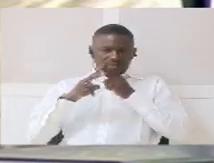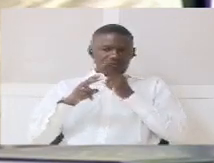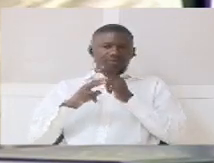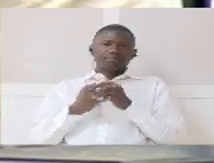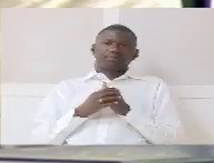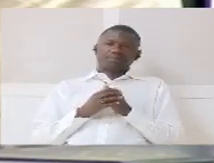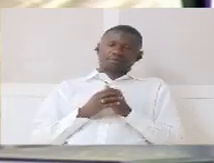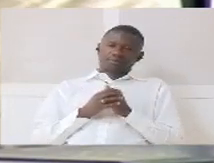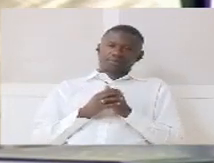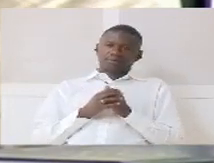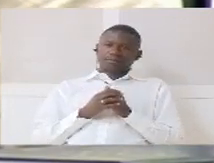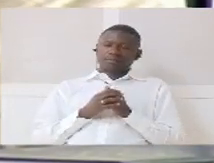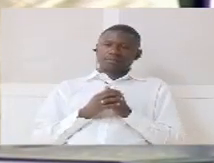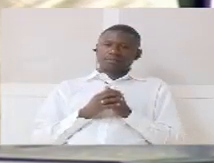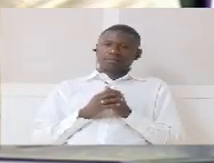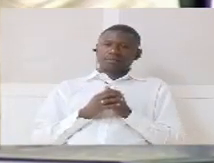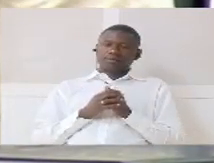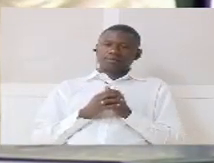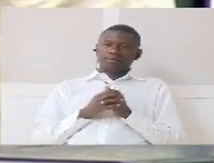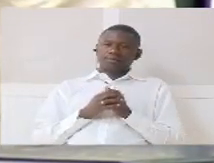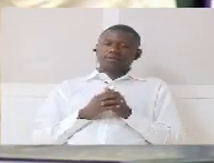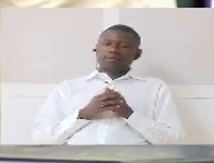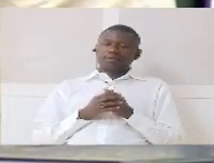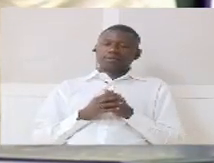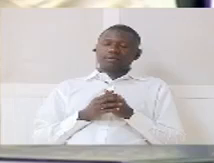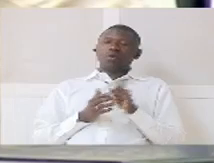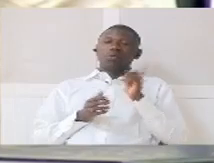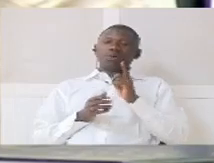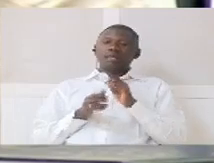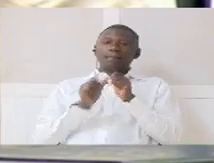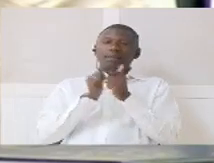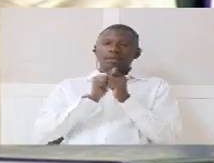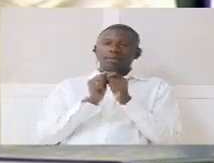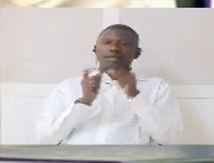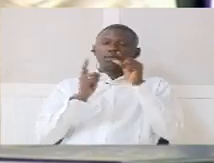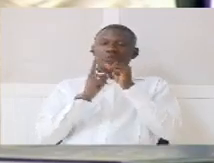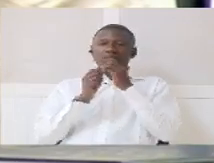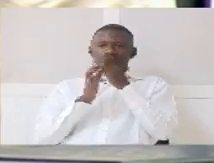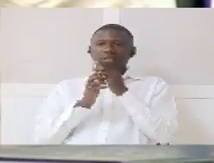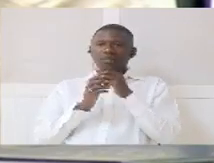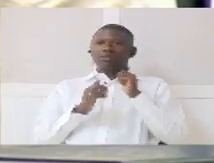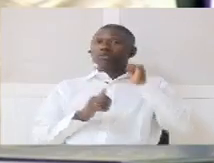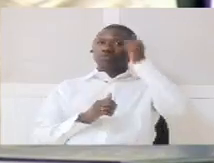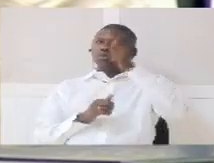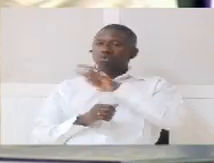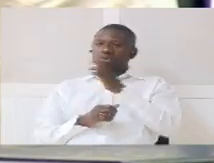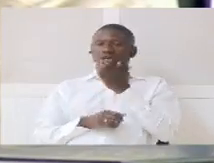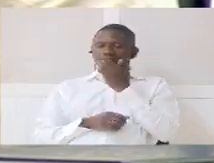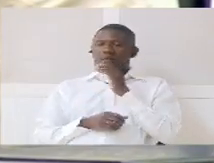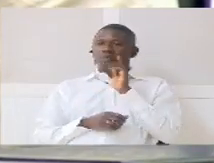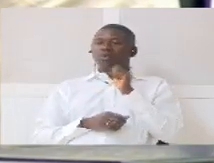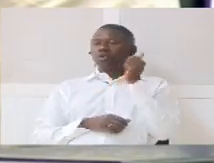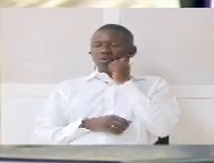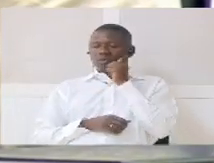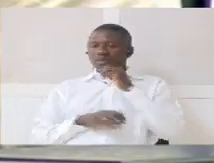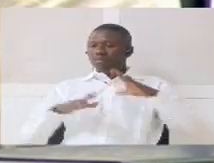careful. What the Mandinka proverb said is tomorrow doesn't eat. But always